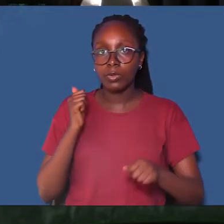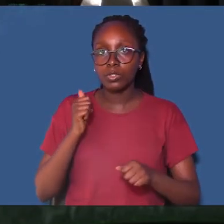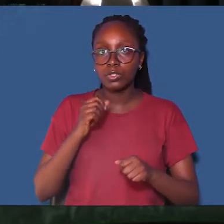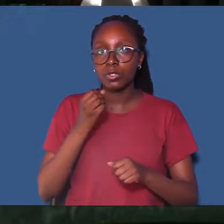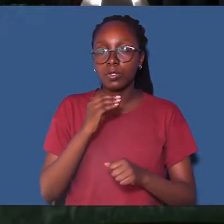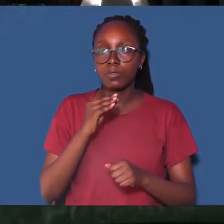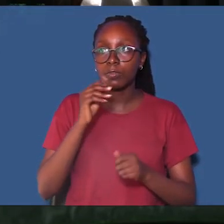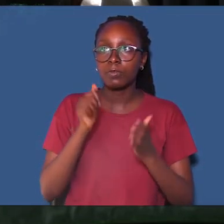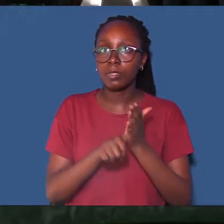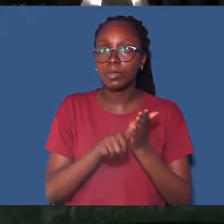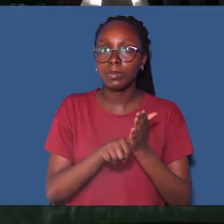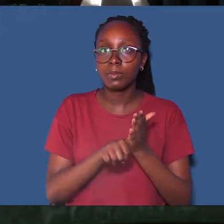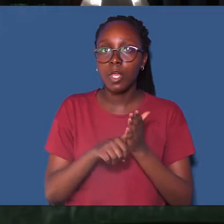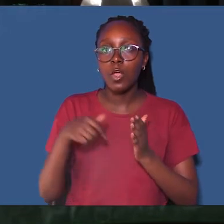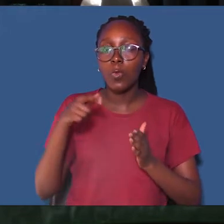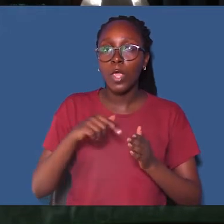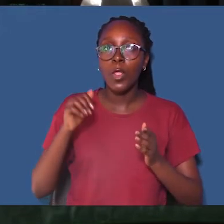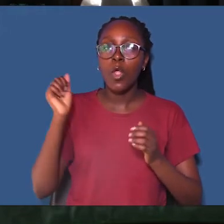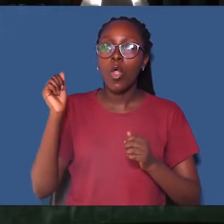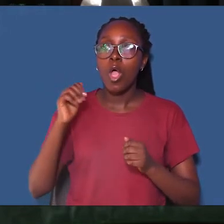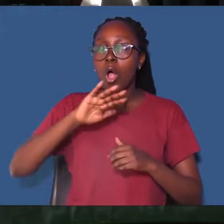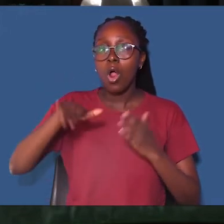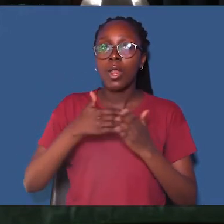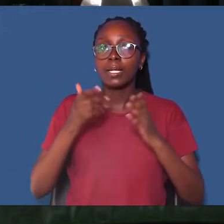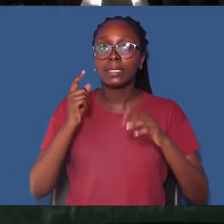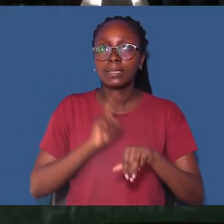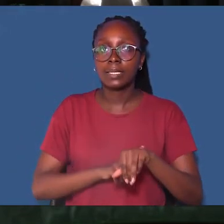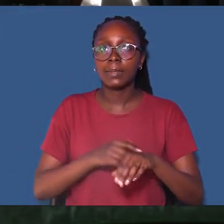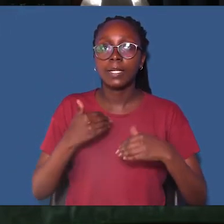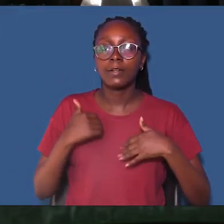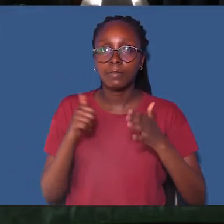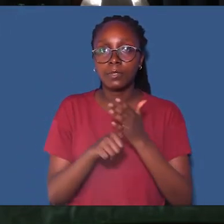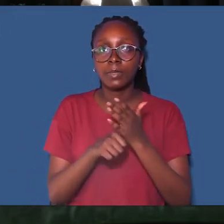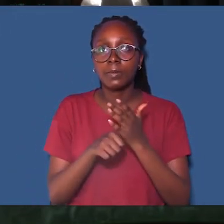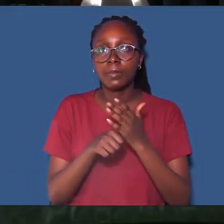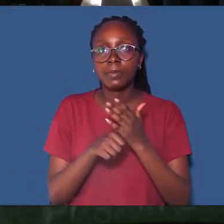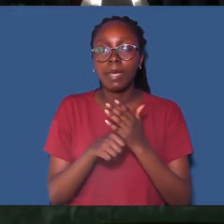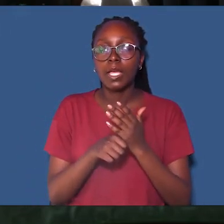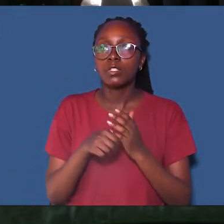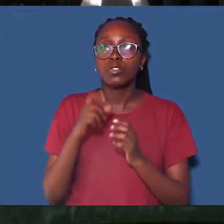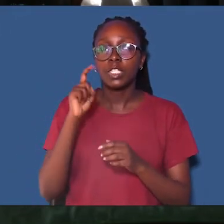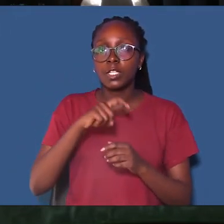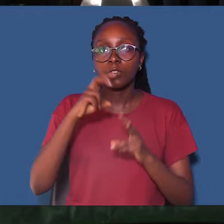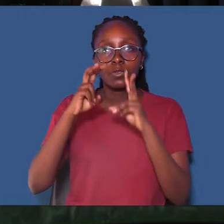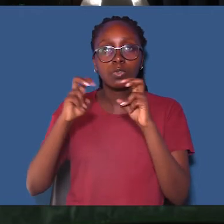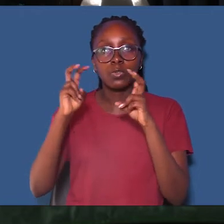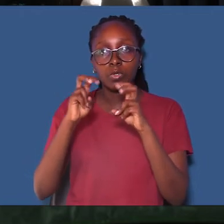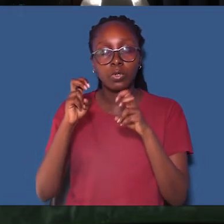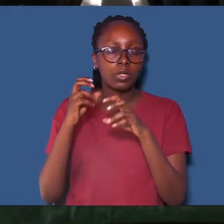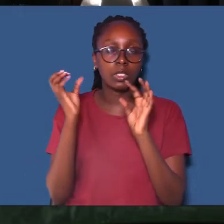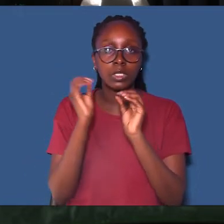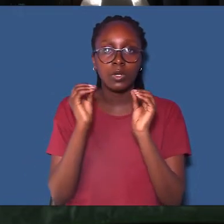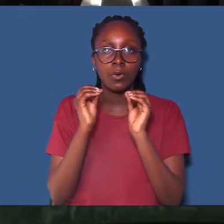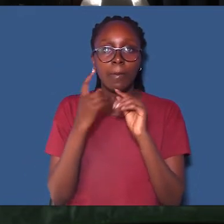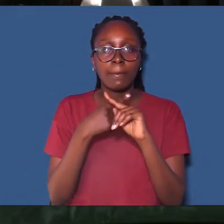looking for it. What it rather means is that if it finds